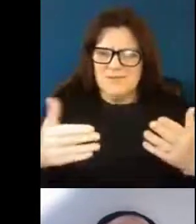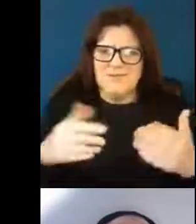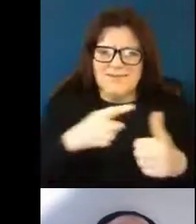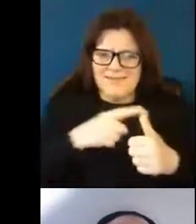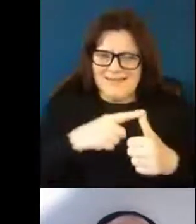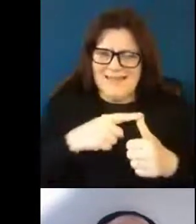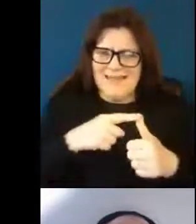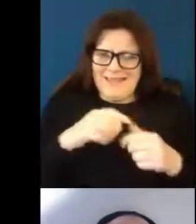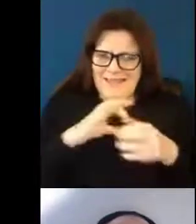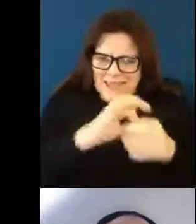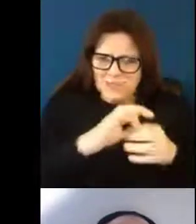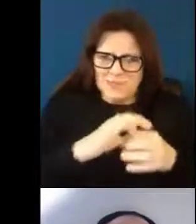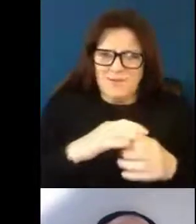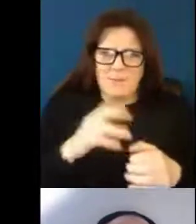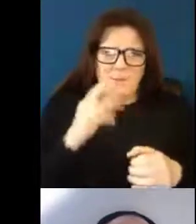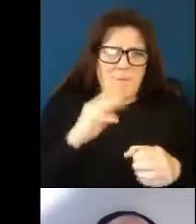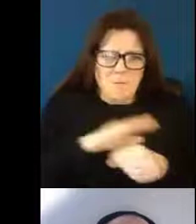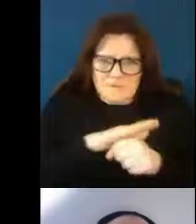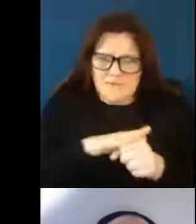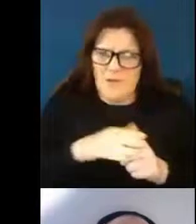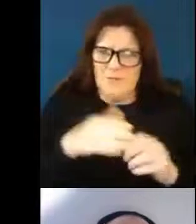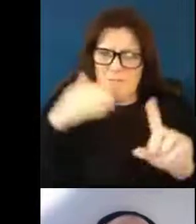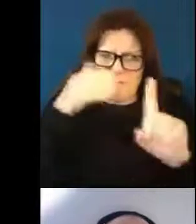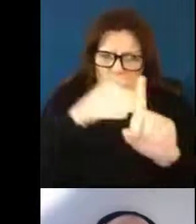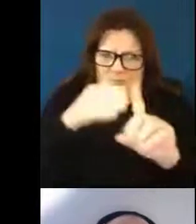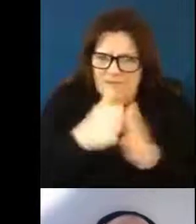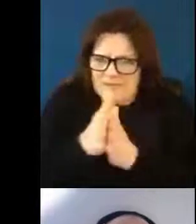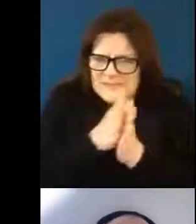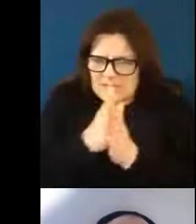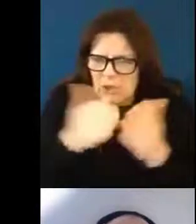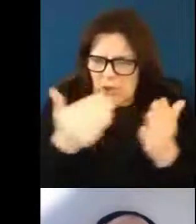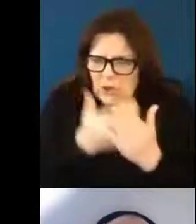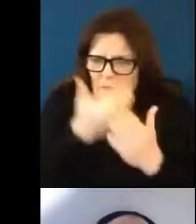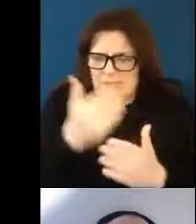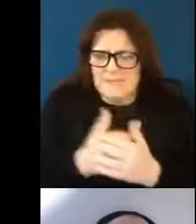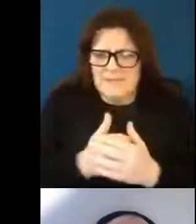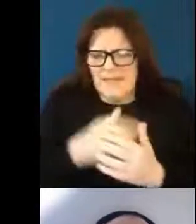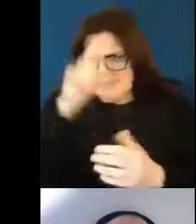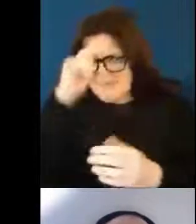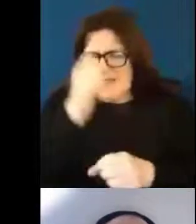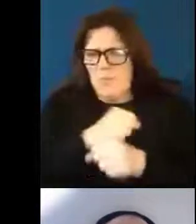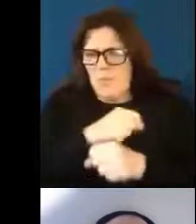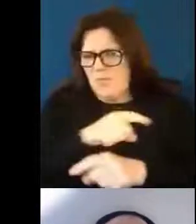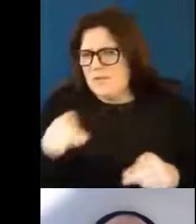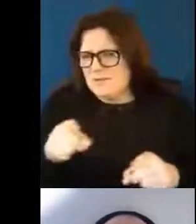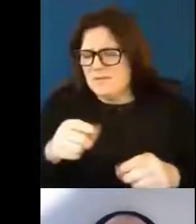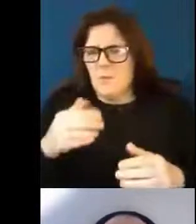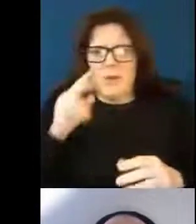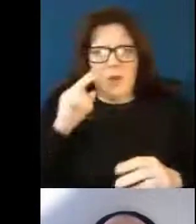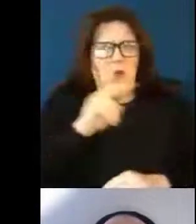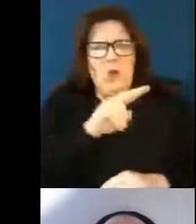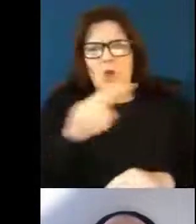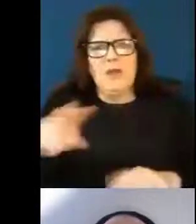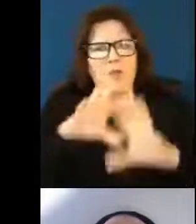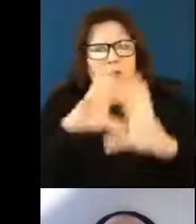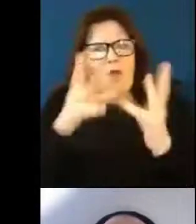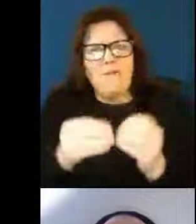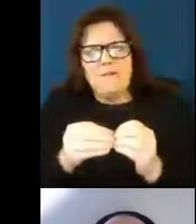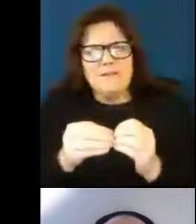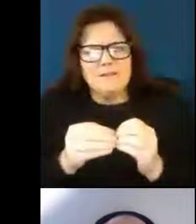to purposeful and motivated learners. And I want you to think, while we're looking at this